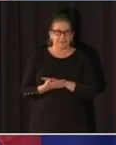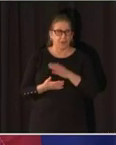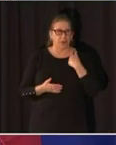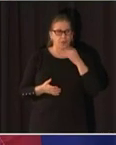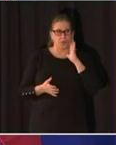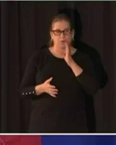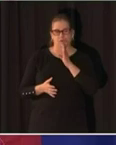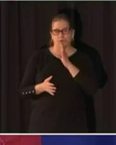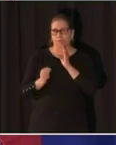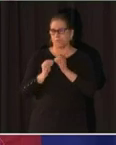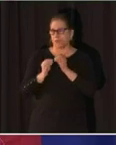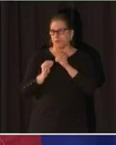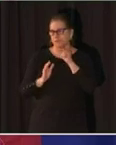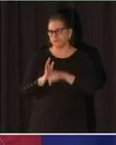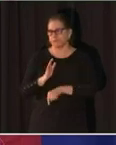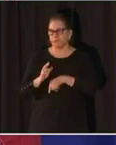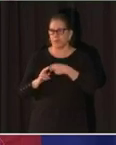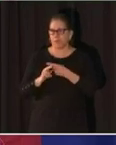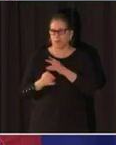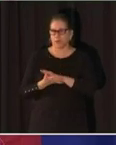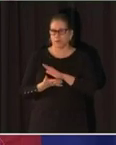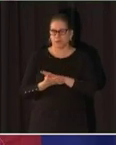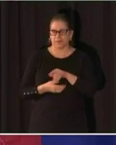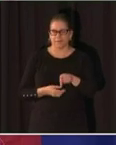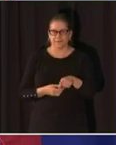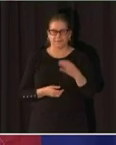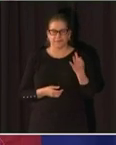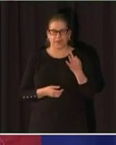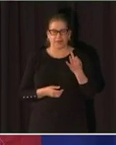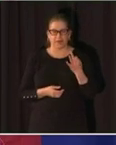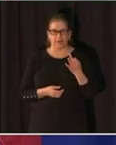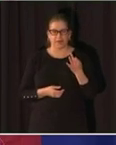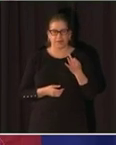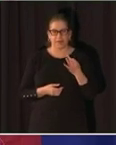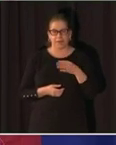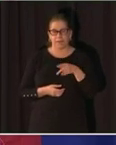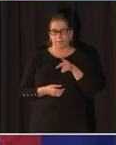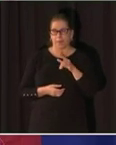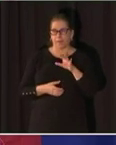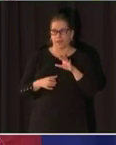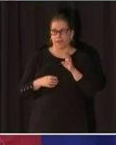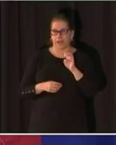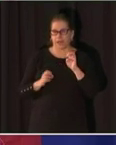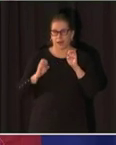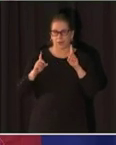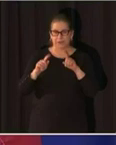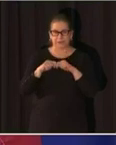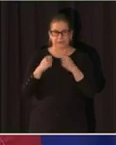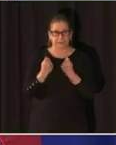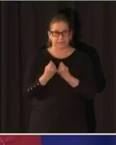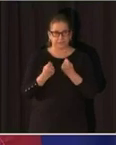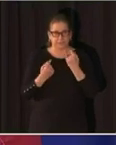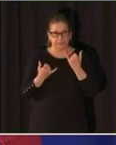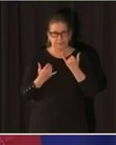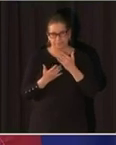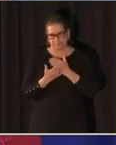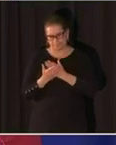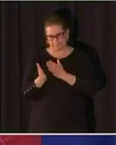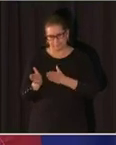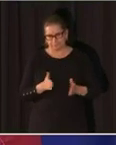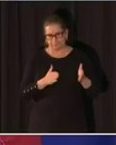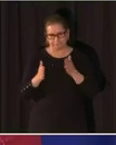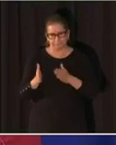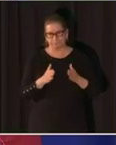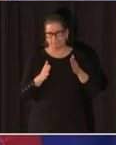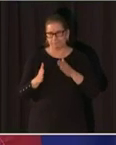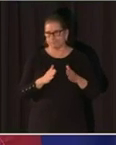team is working on several different scenarios for schools. We